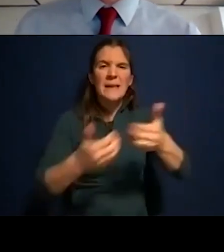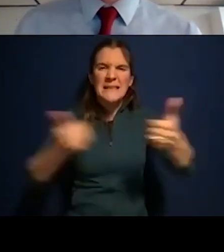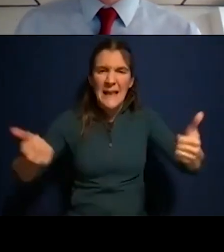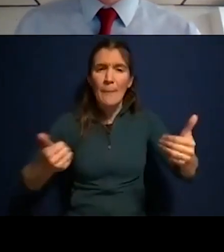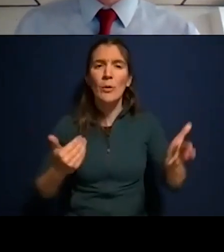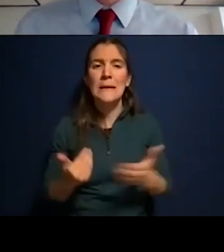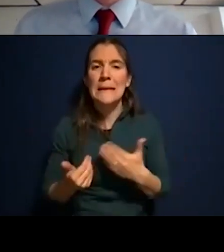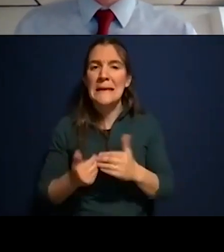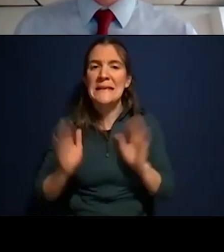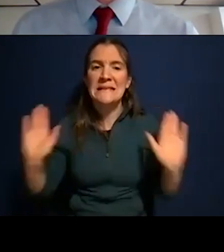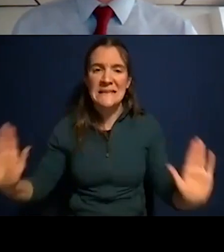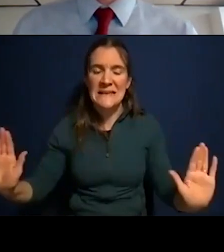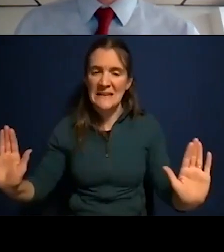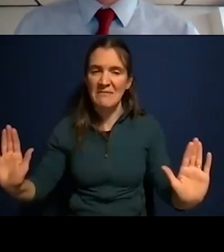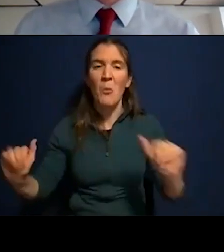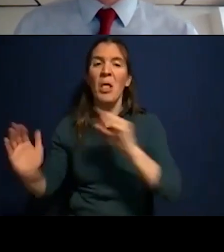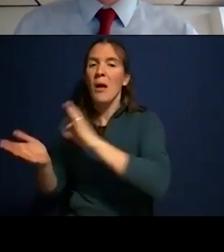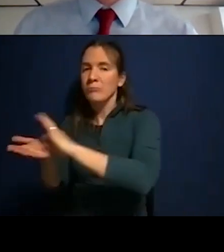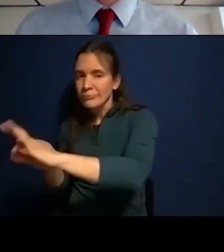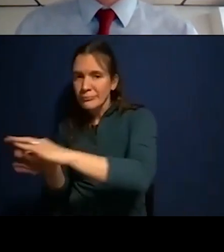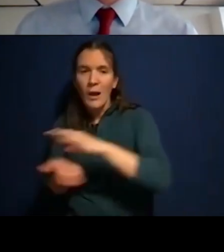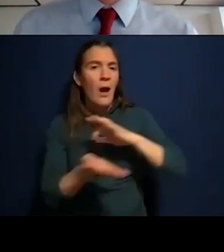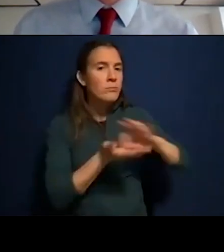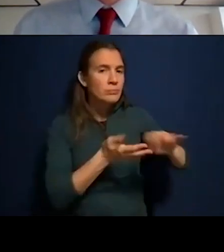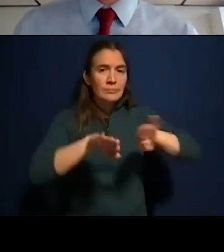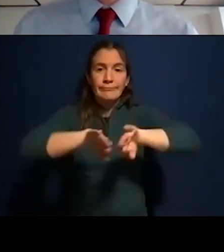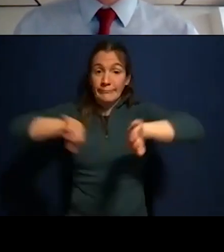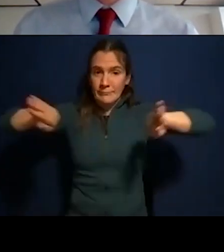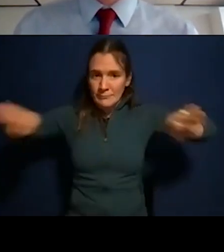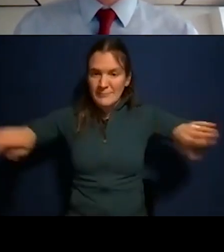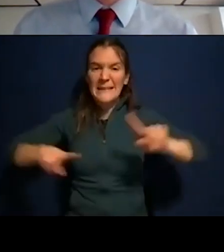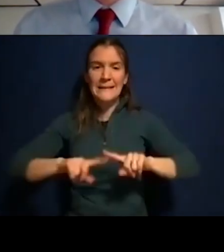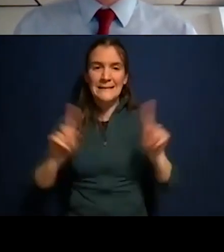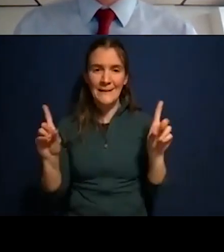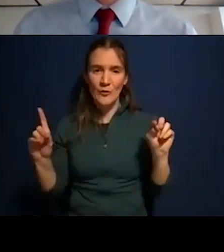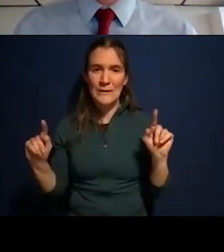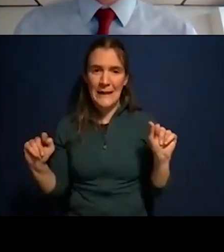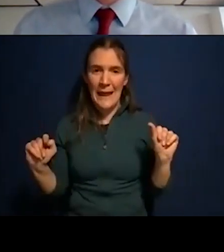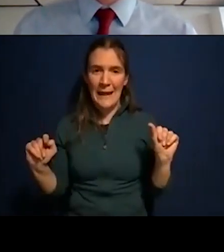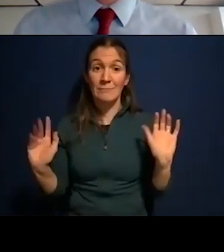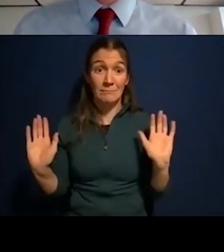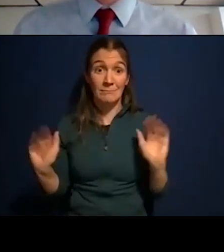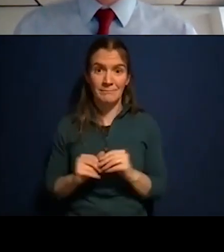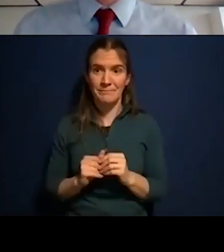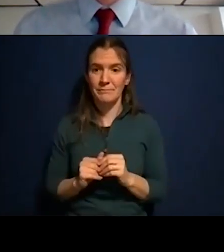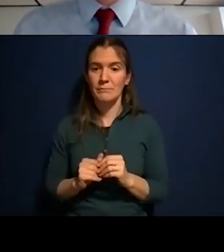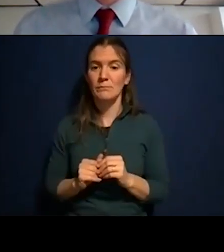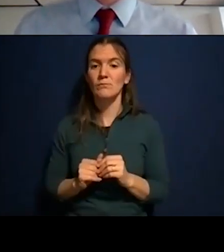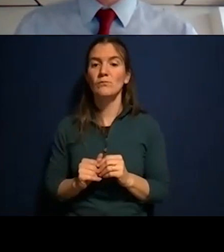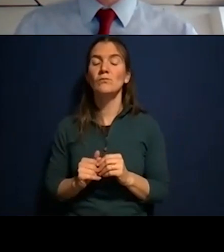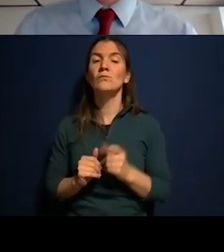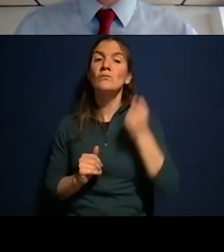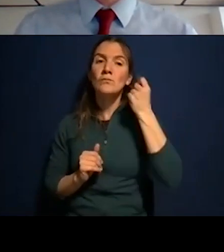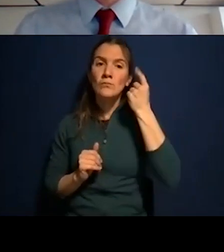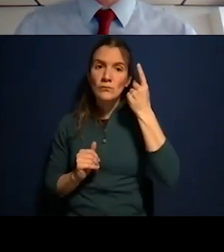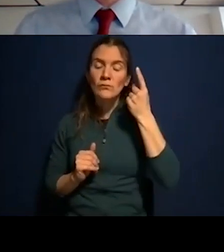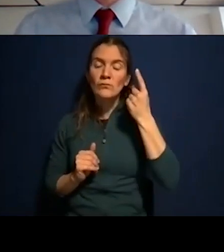won't go further into the weeds on that, except to say the kind of data you're looking for in a way that